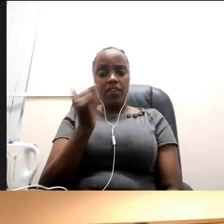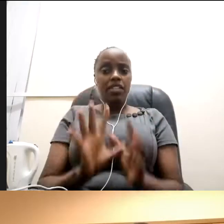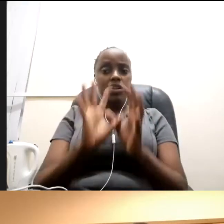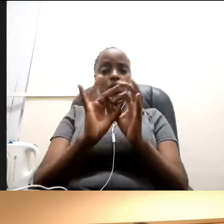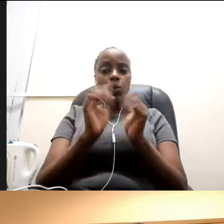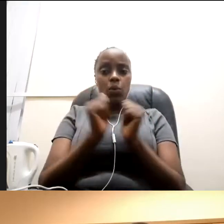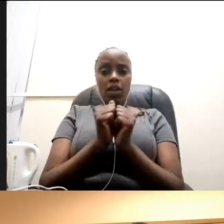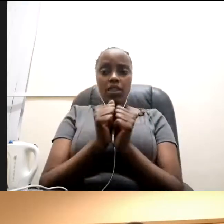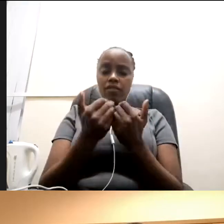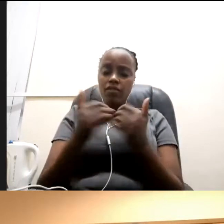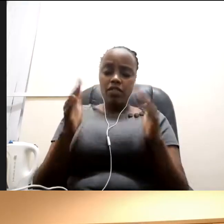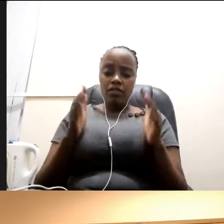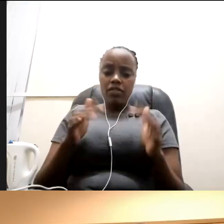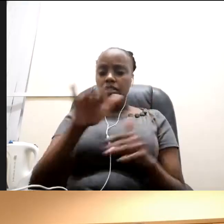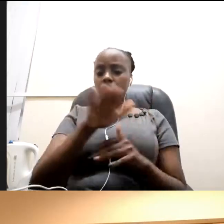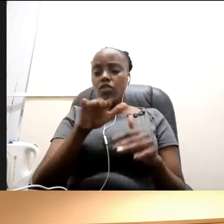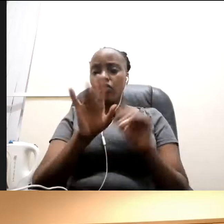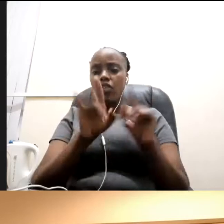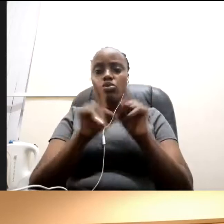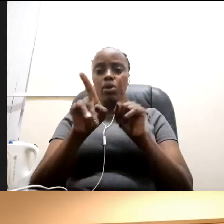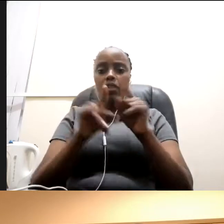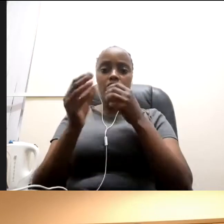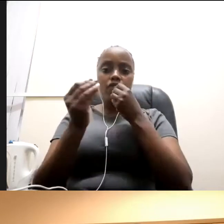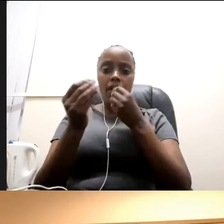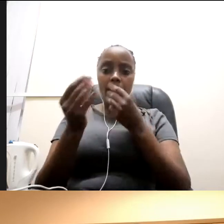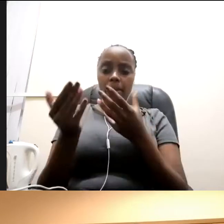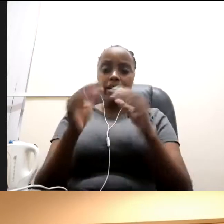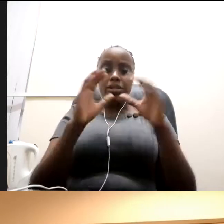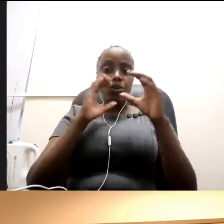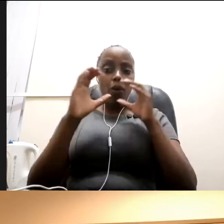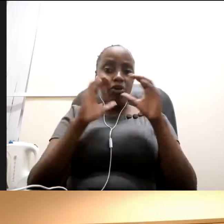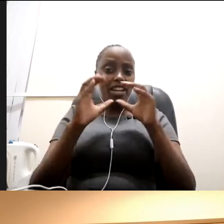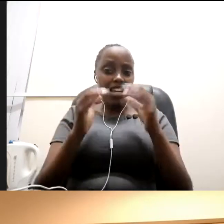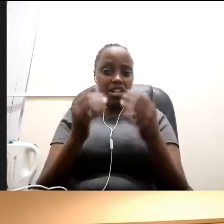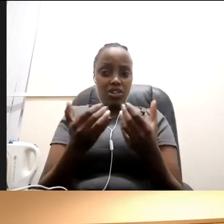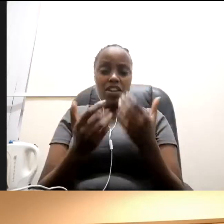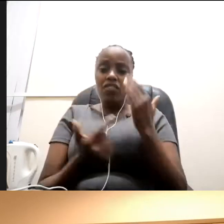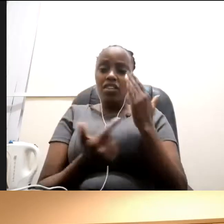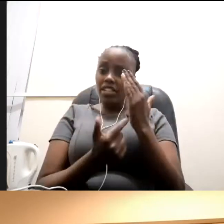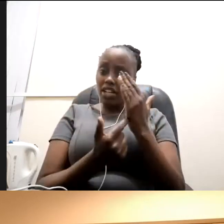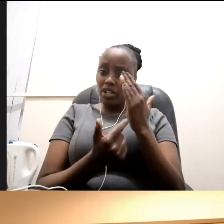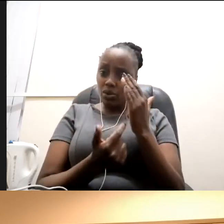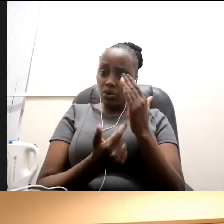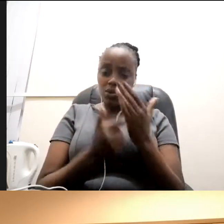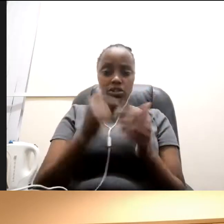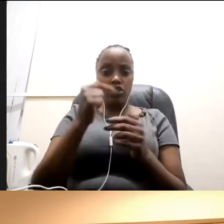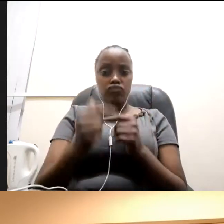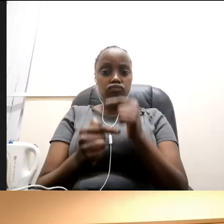physical space, transportation, information, communication, technology, procedure,